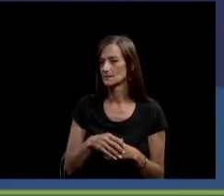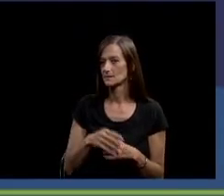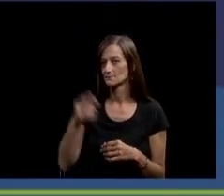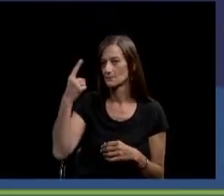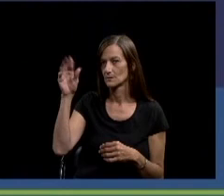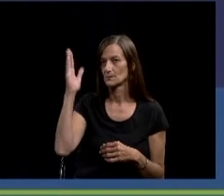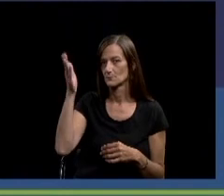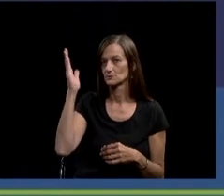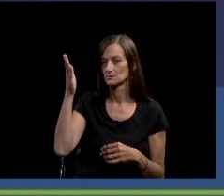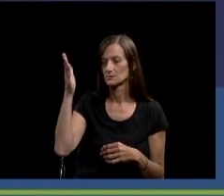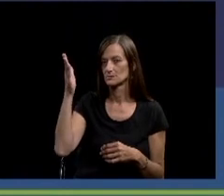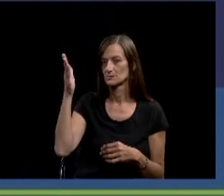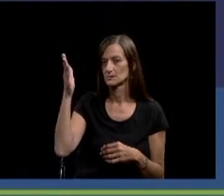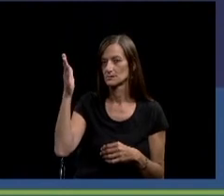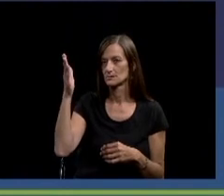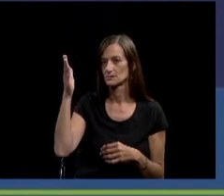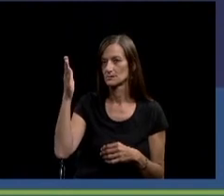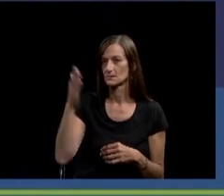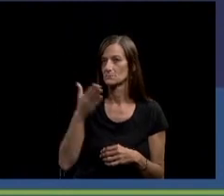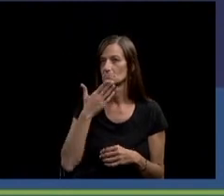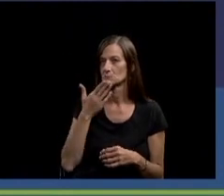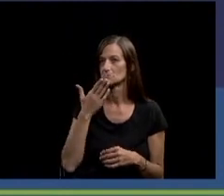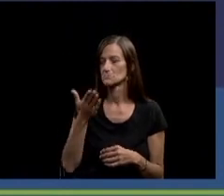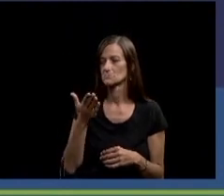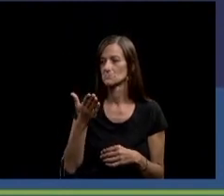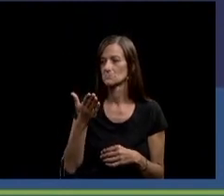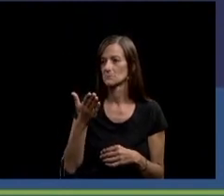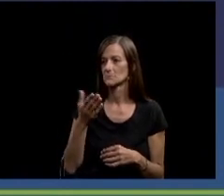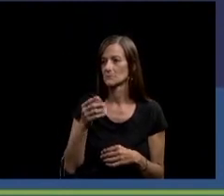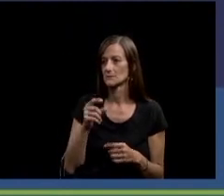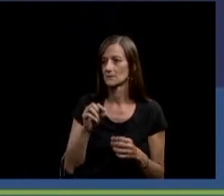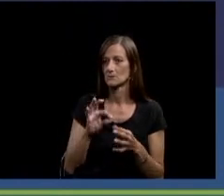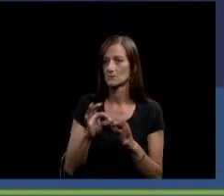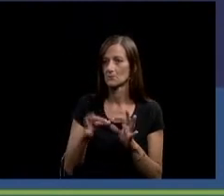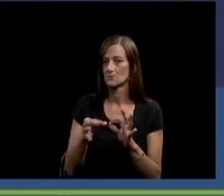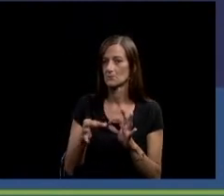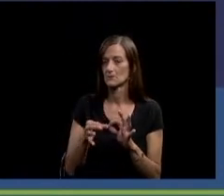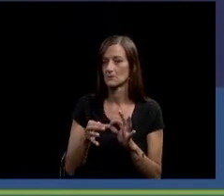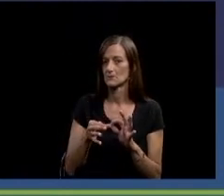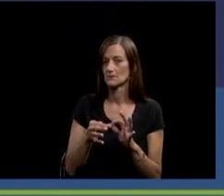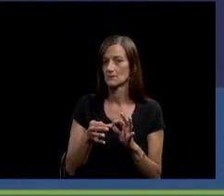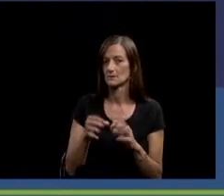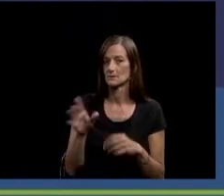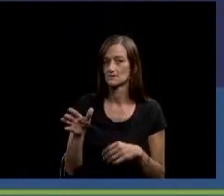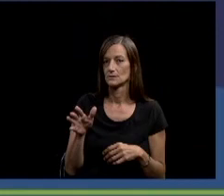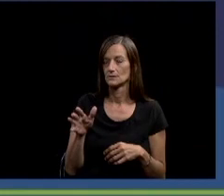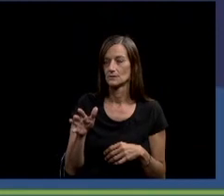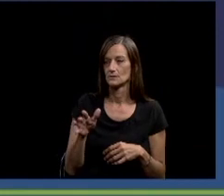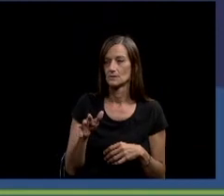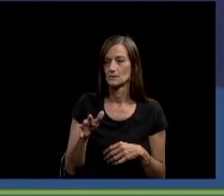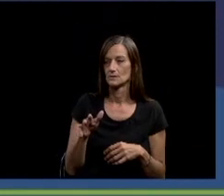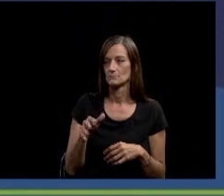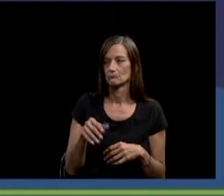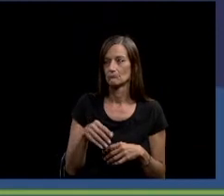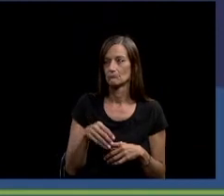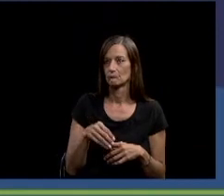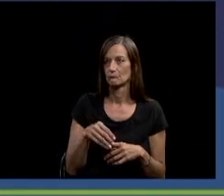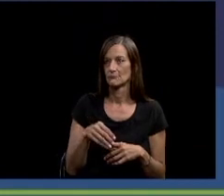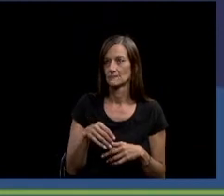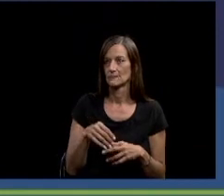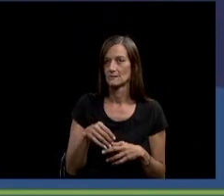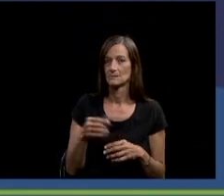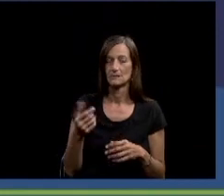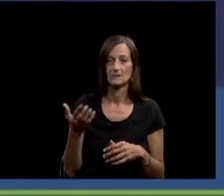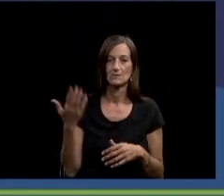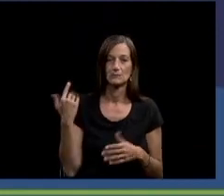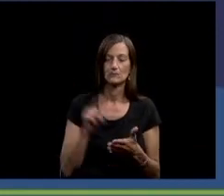and not only today, but your statement in response to the Floyd incident from a couple weeks ago is also right on point. You